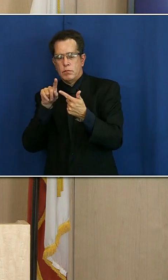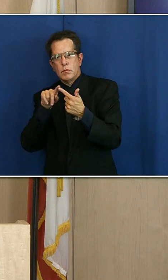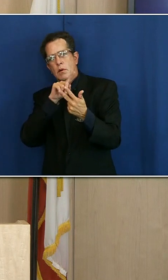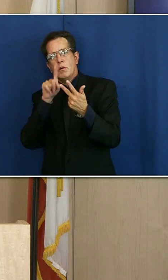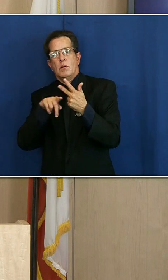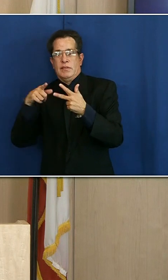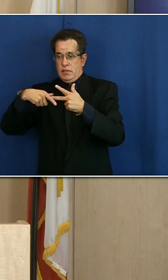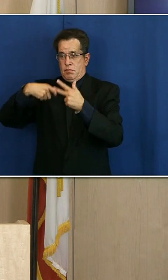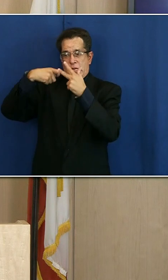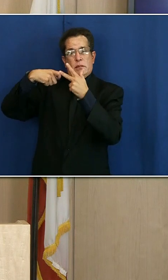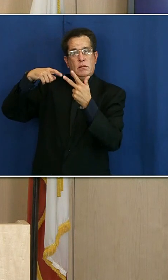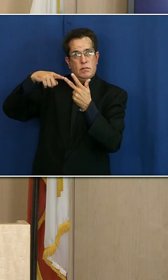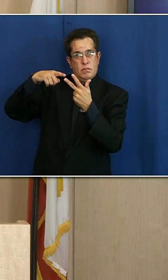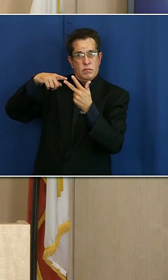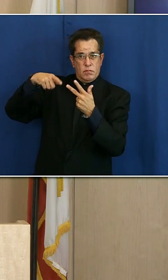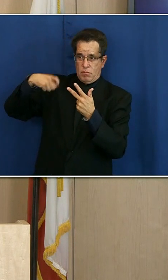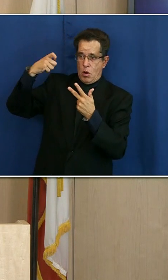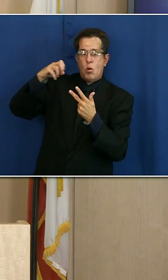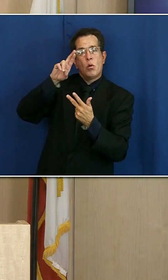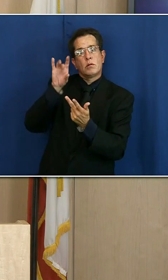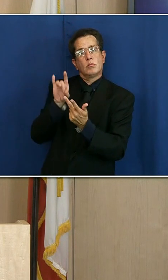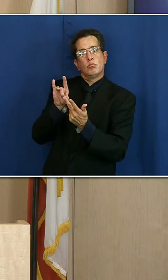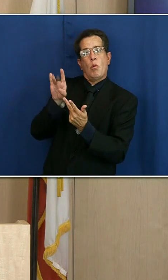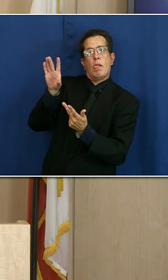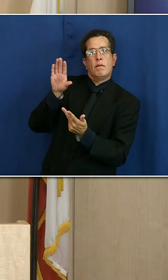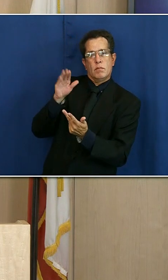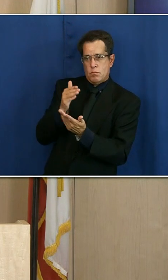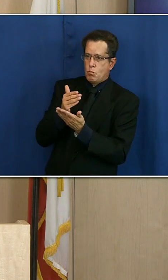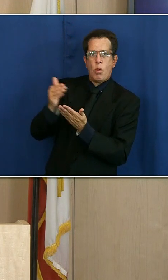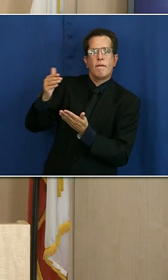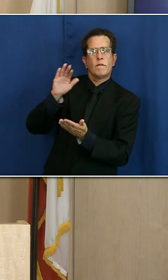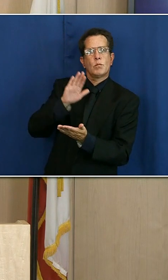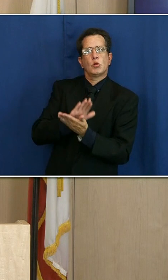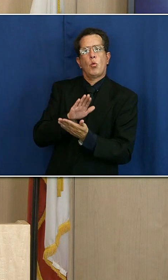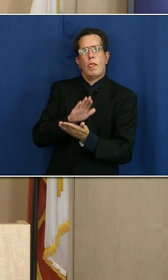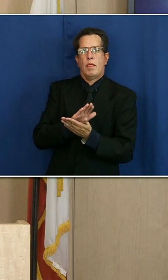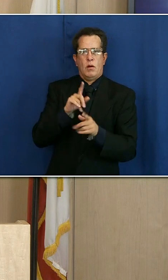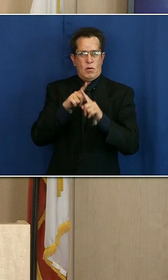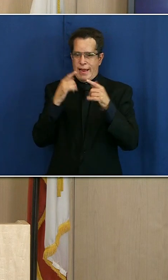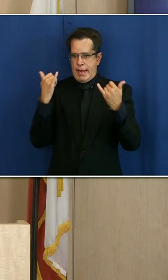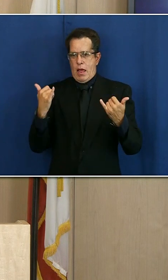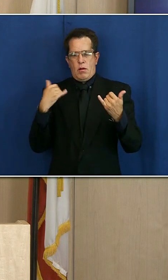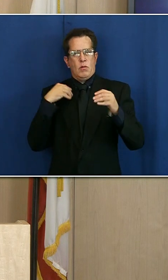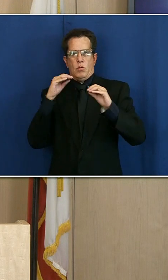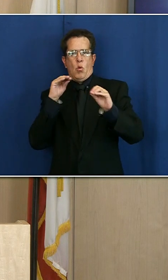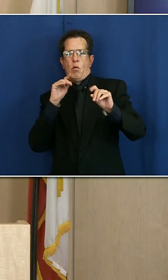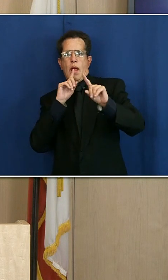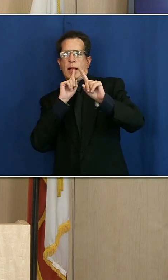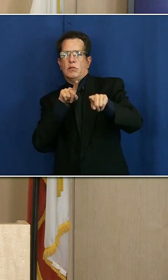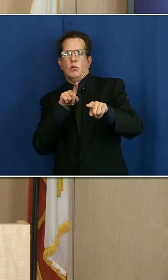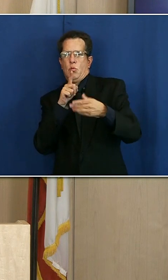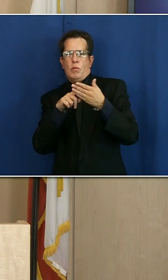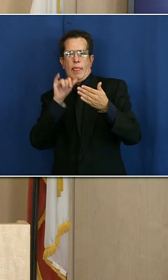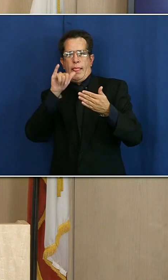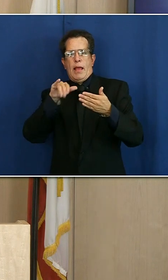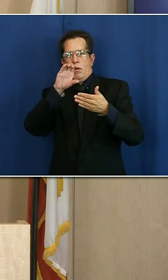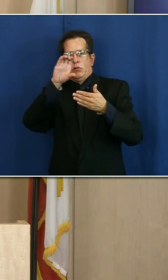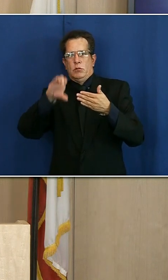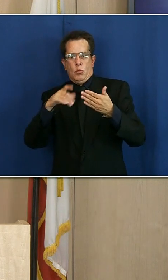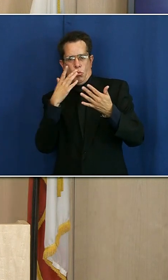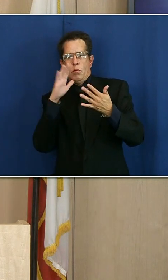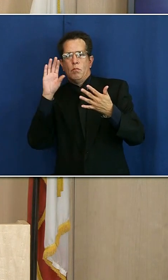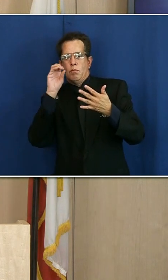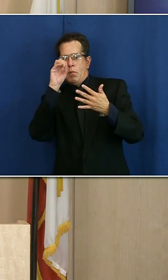suspension, even in an extreme case, an expulsion. At this point in time, we're not commenting on what those outcomes are. Thank you.